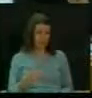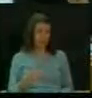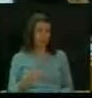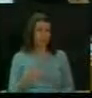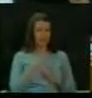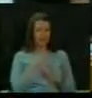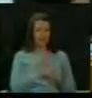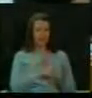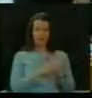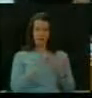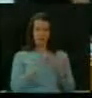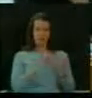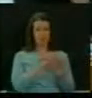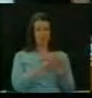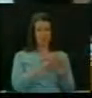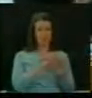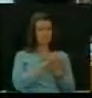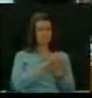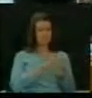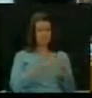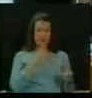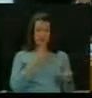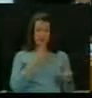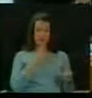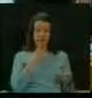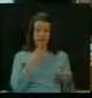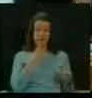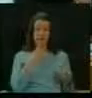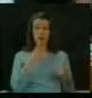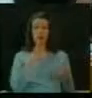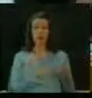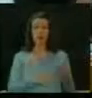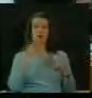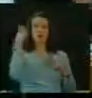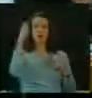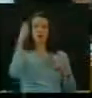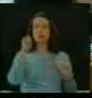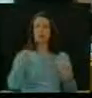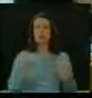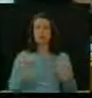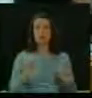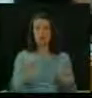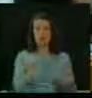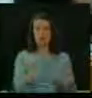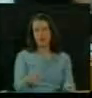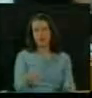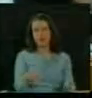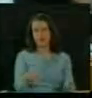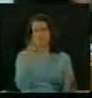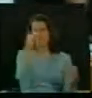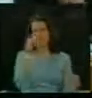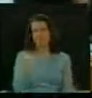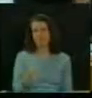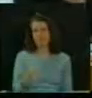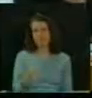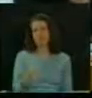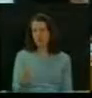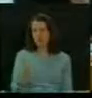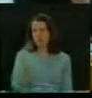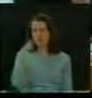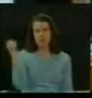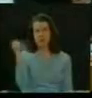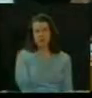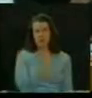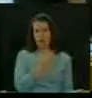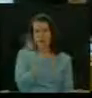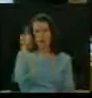our policy reads now, it says, what would a reasonable person conclude? Well, I think we're all reasonable